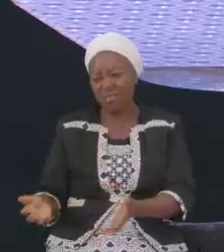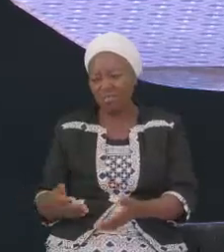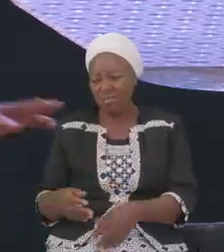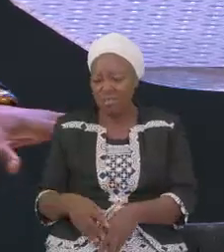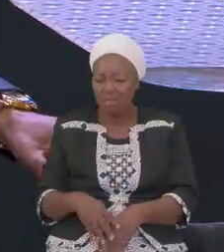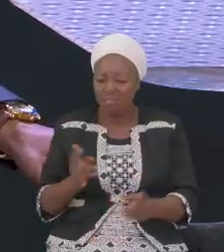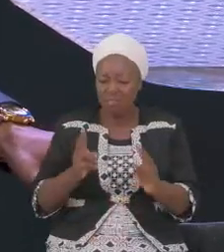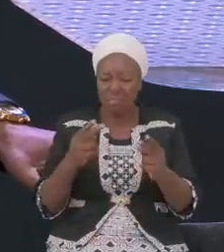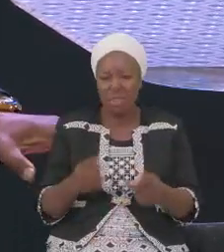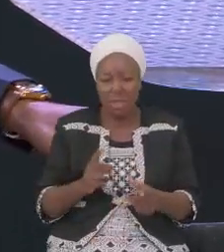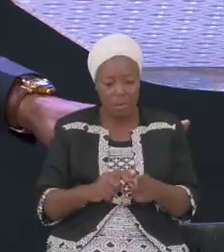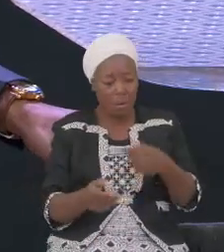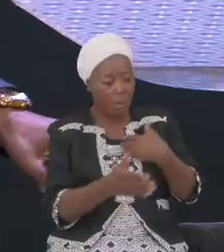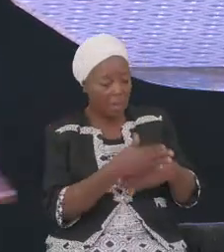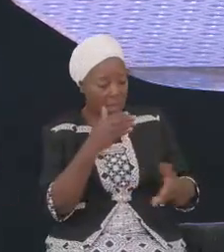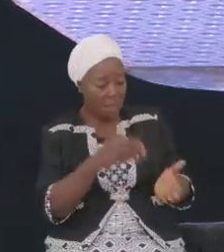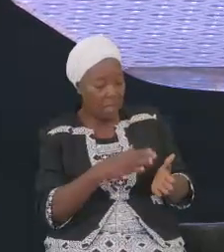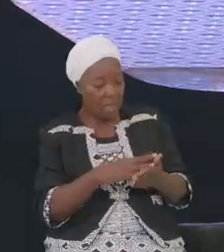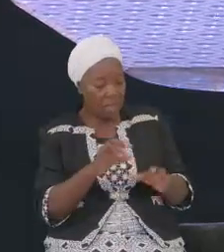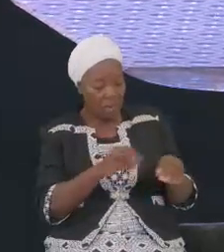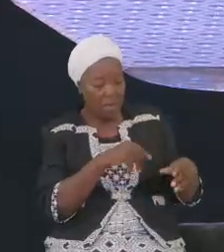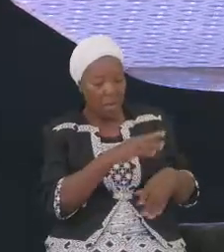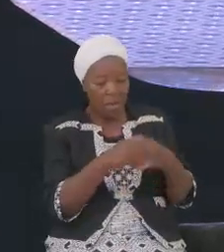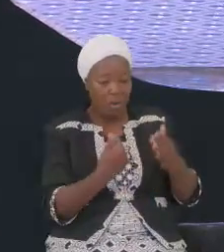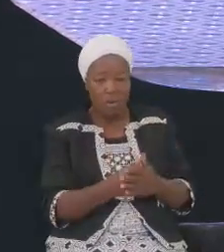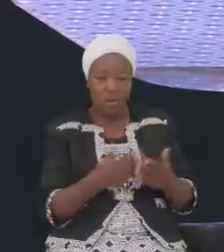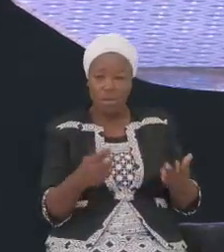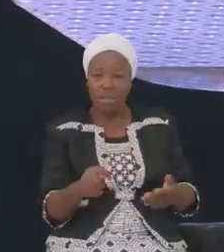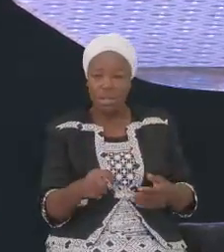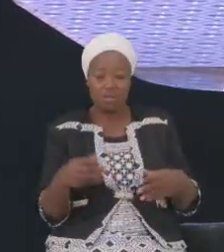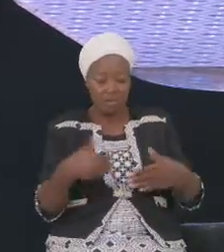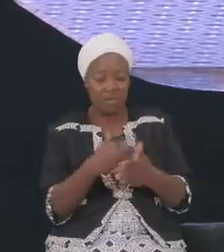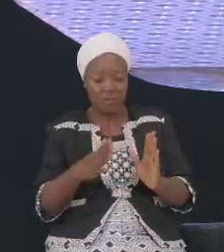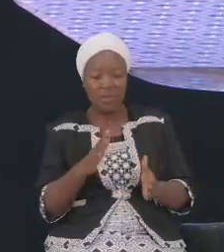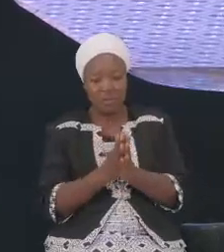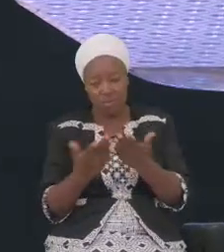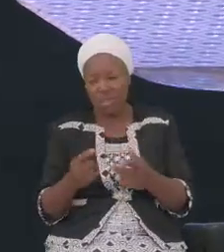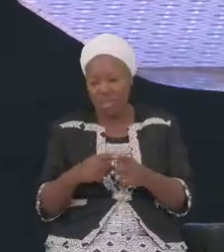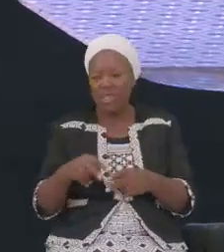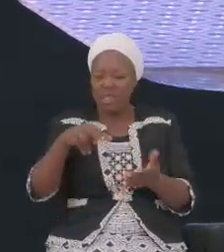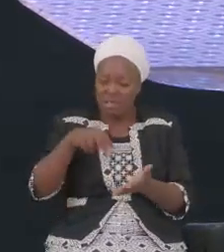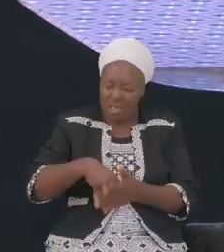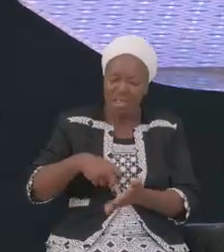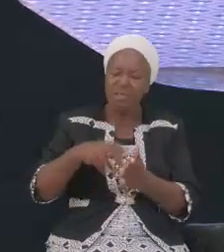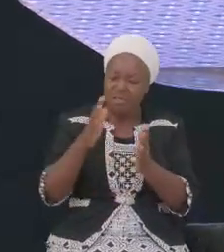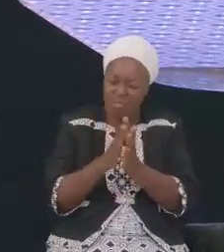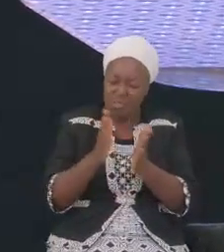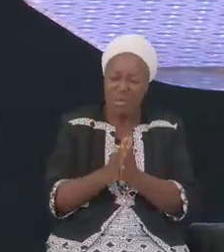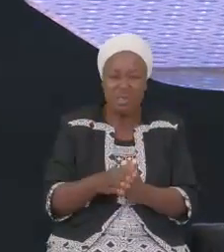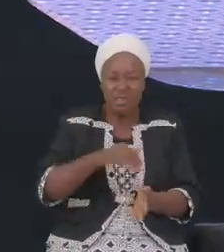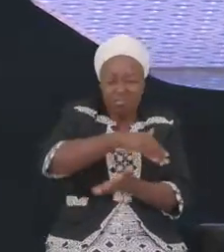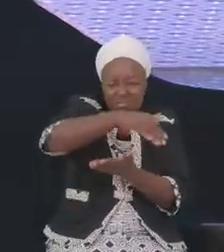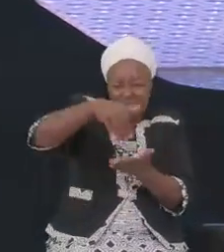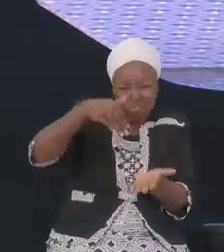again and they put down all the office materials and kneel down that they pray. And then in the night, they wake up at night and they